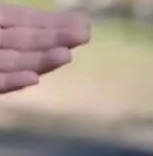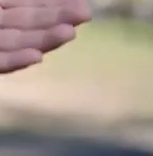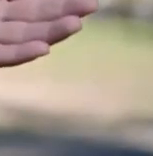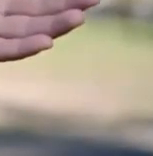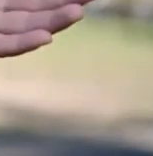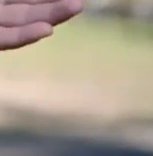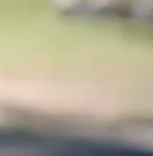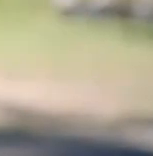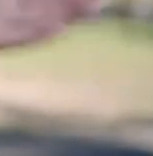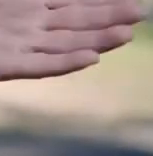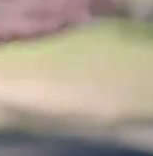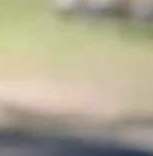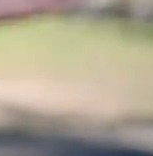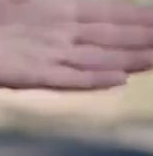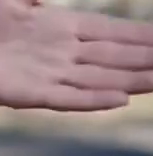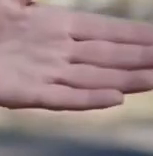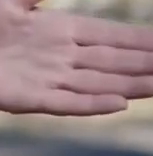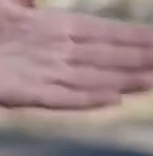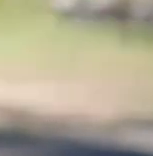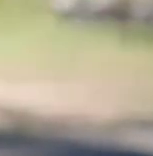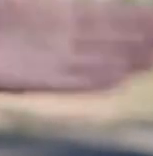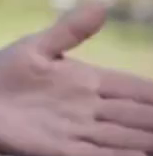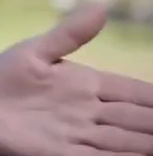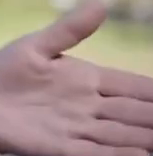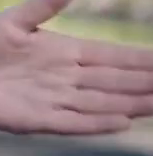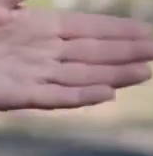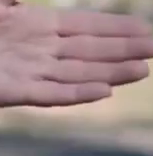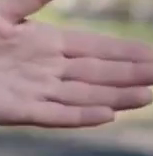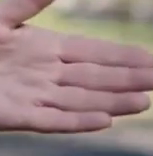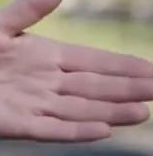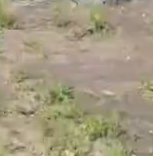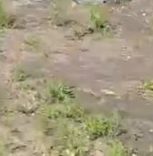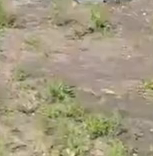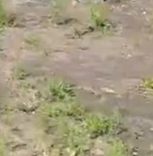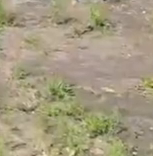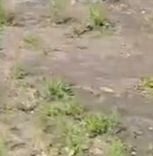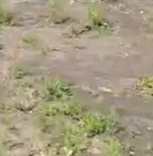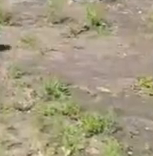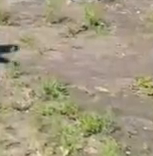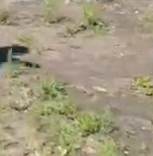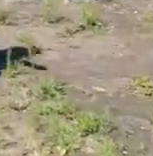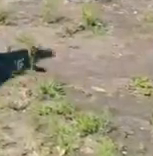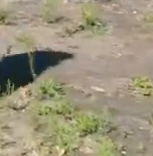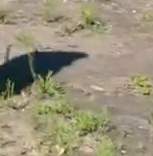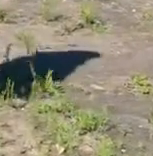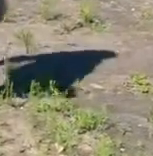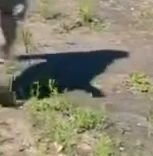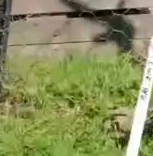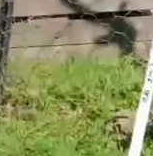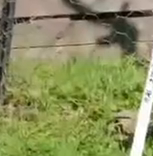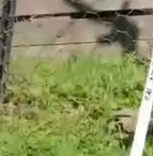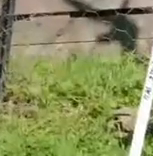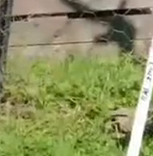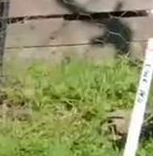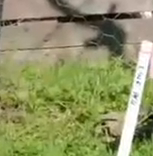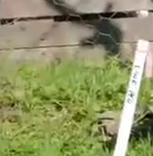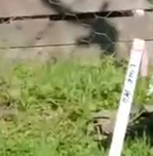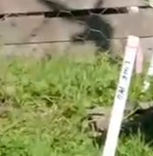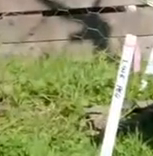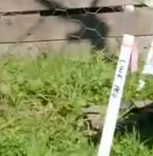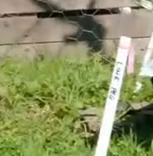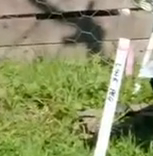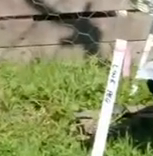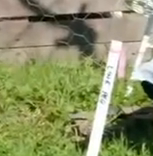because he knew he'd let us down. He must have known he'd let us down. 15 months since that fire